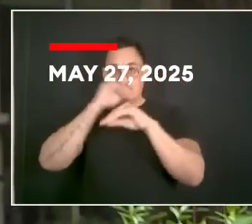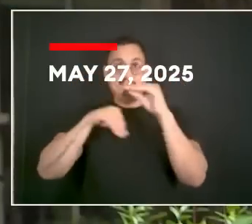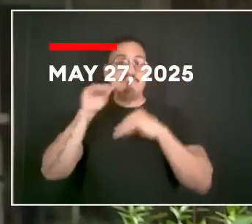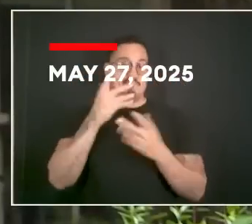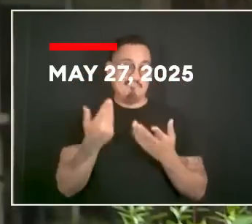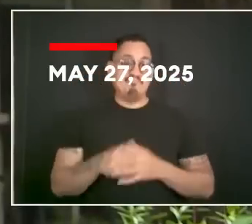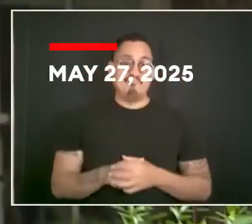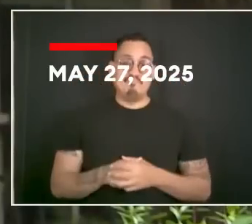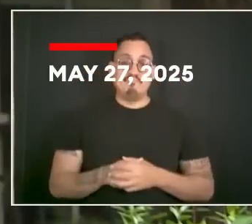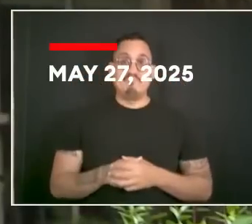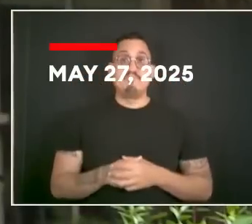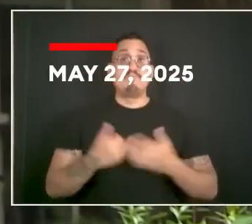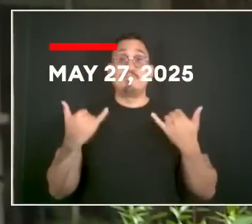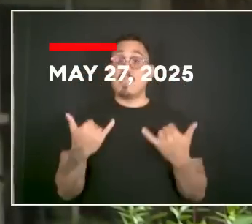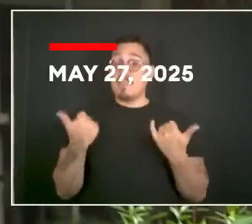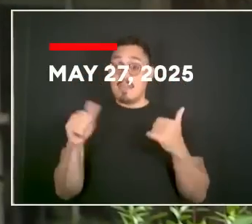questions.